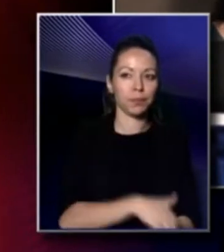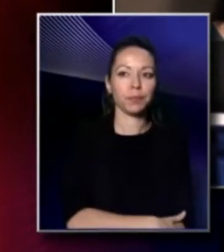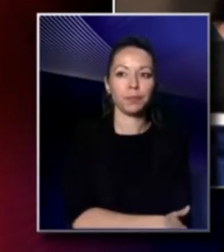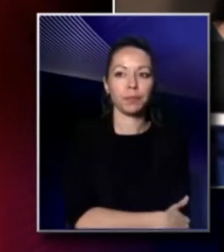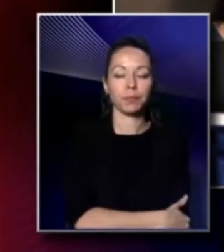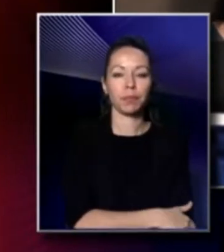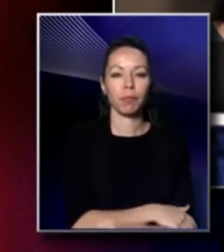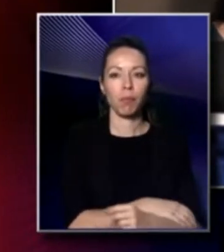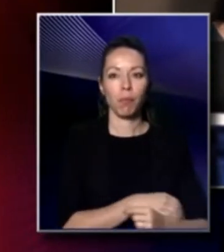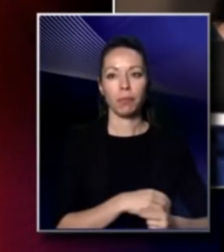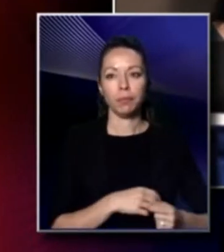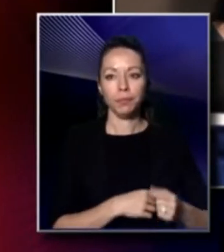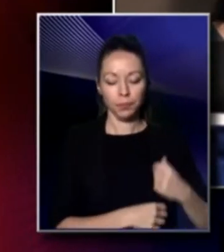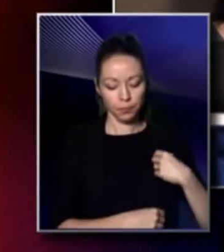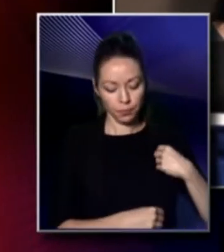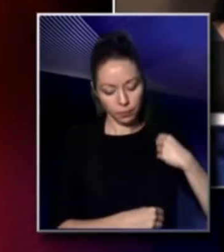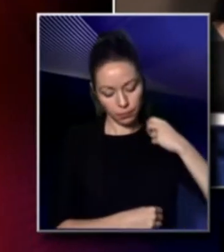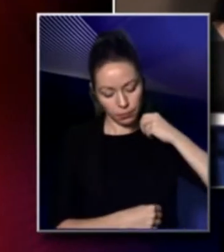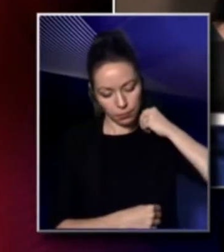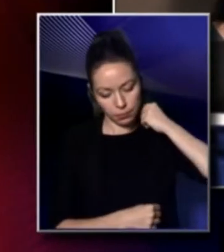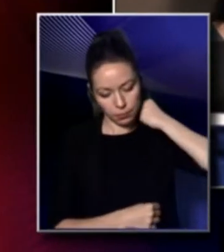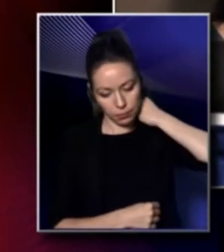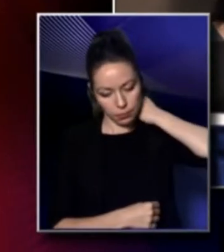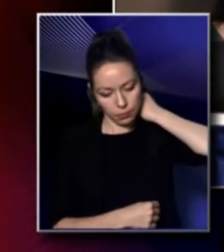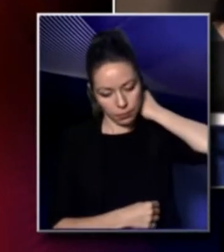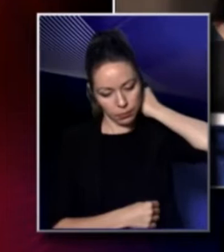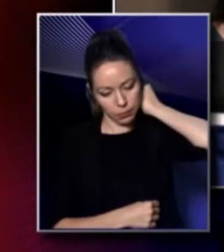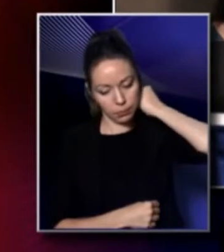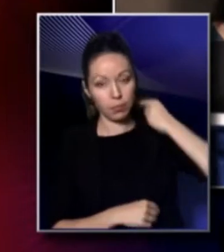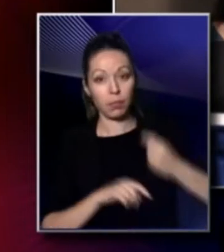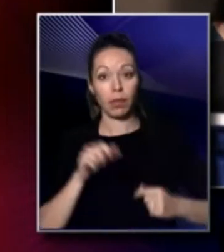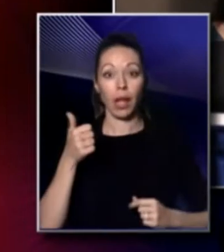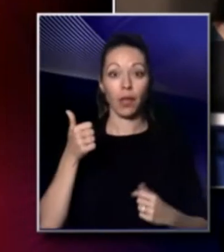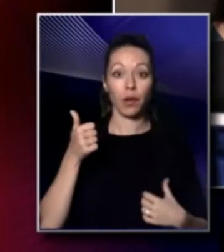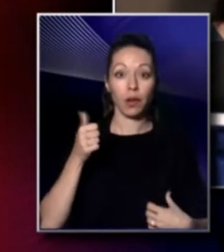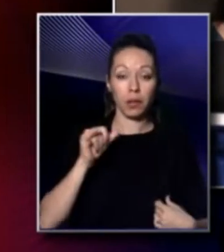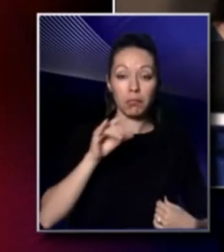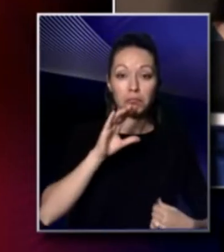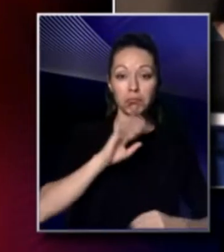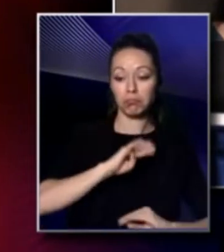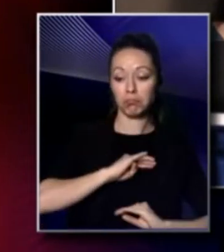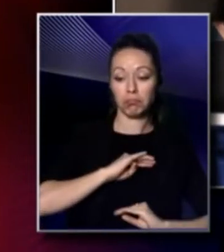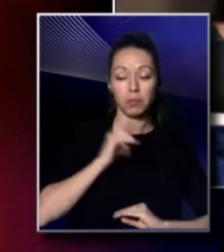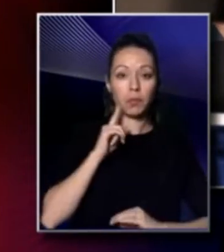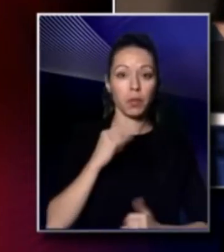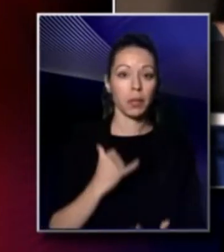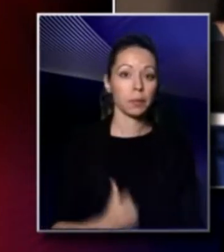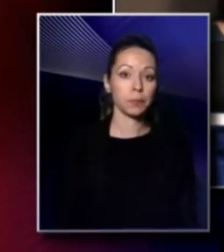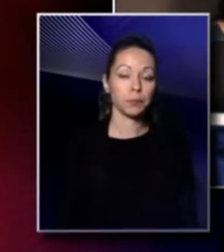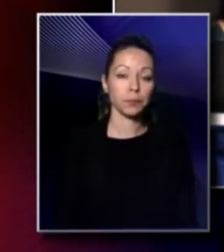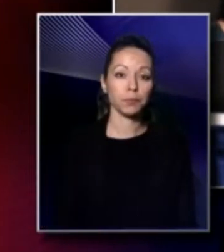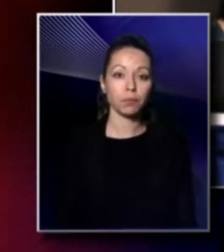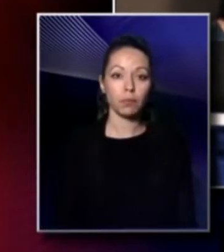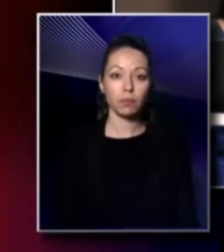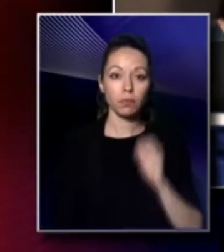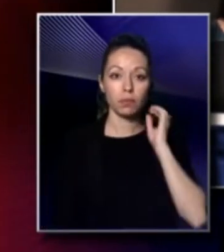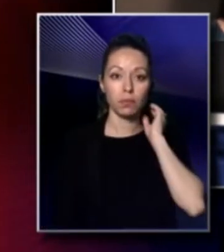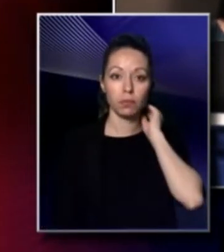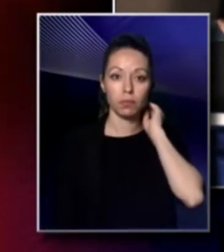process. See, anything else? I think that's sufficient for now.